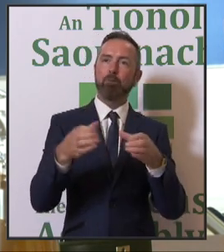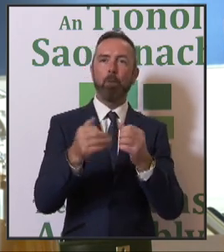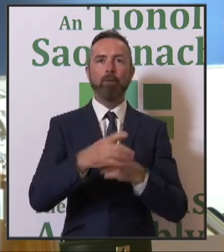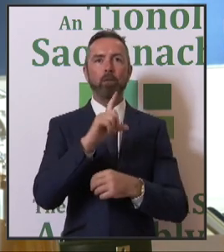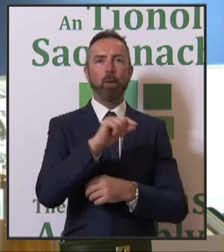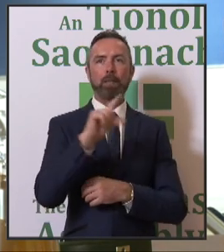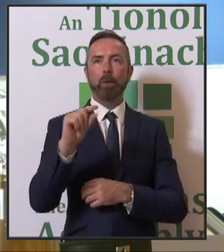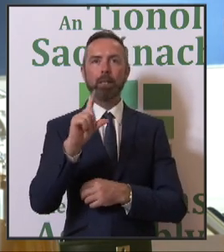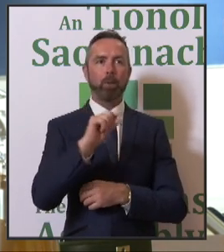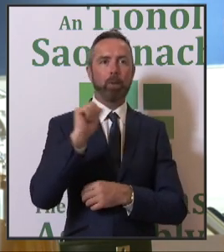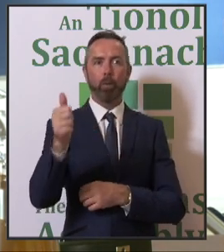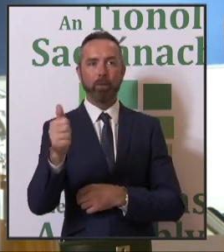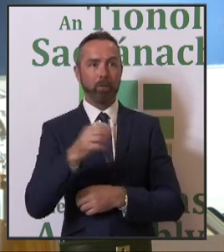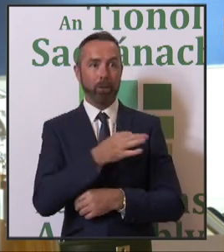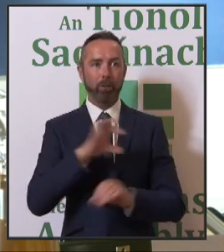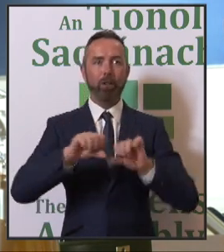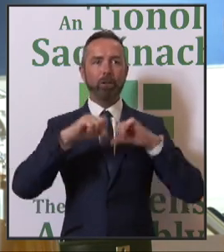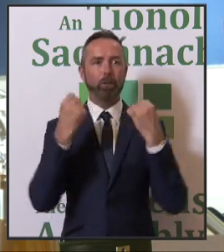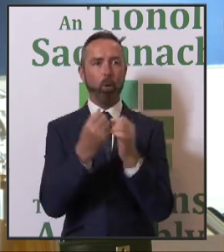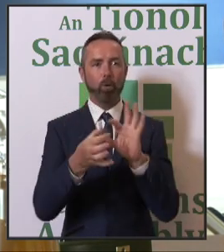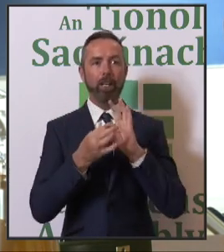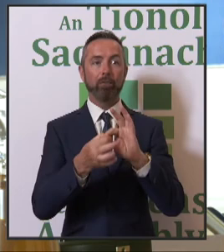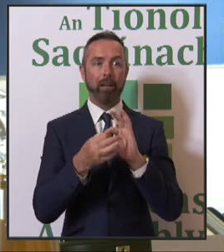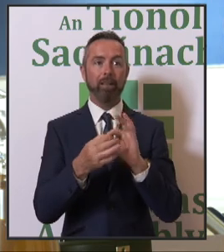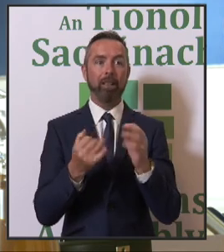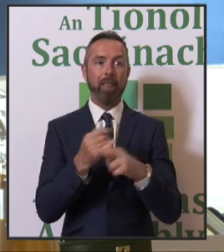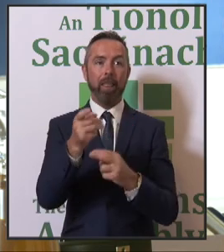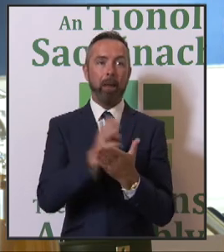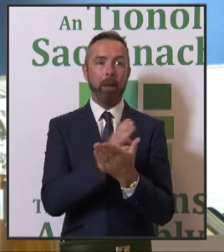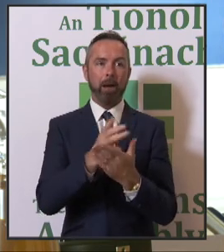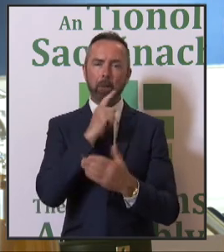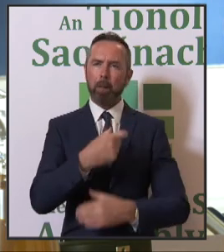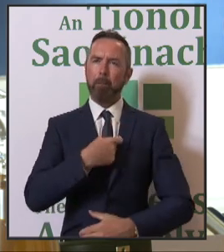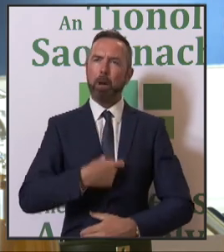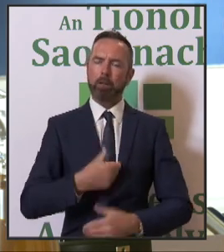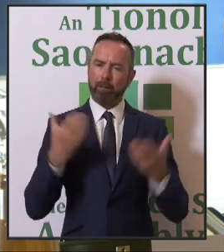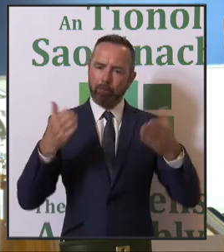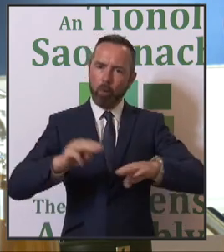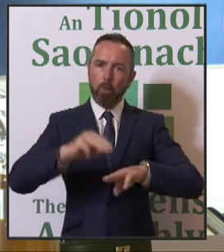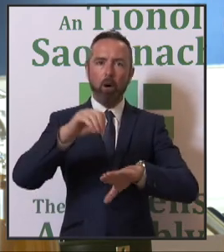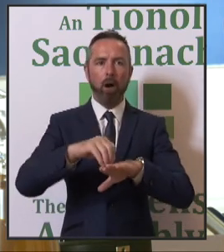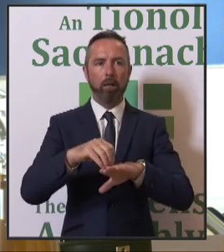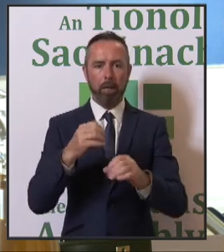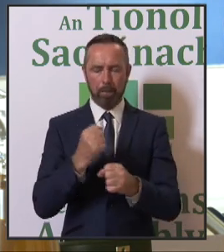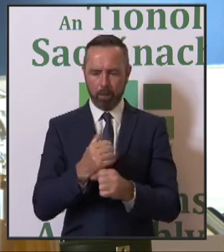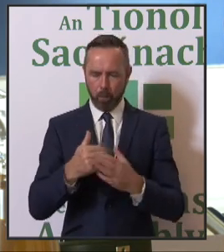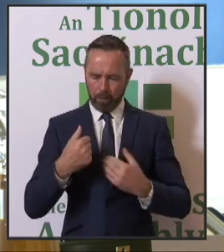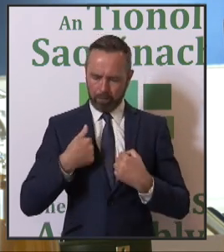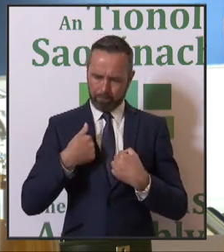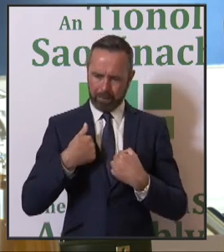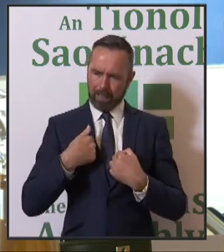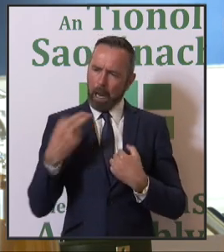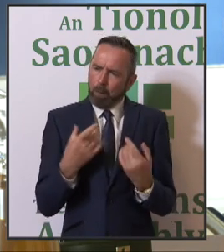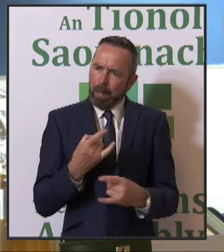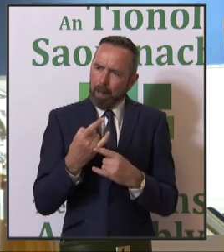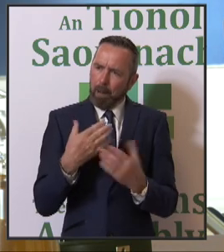great social interaction as well in that part. But personally, I just became more focused on, I suppose, what can I do as a citizen? How can